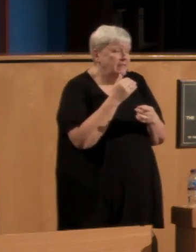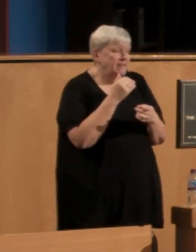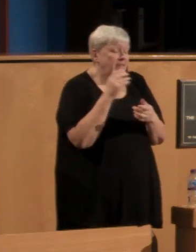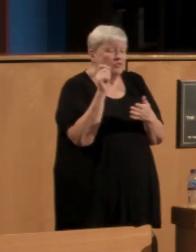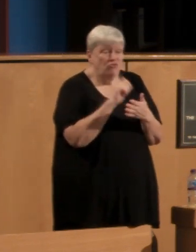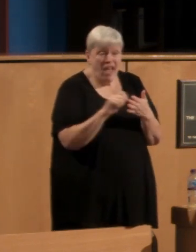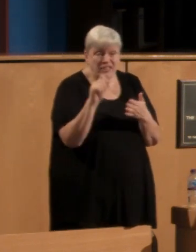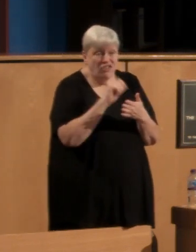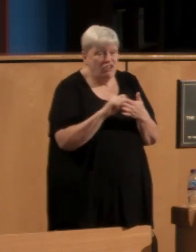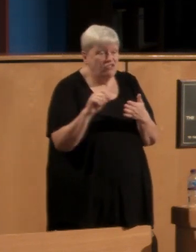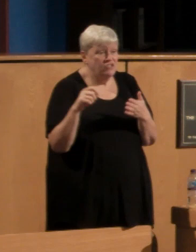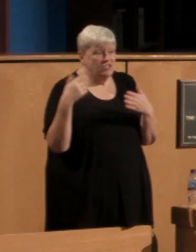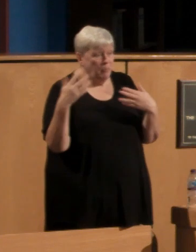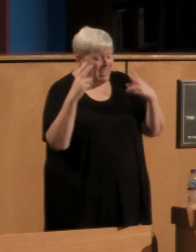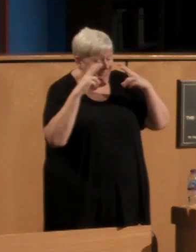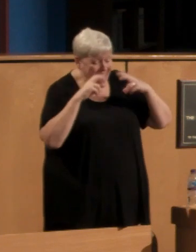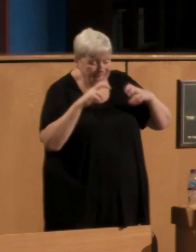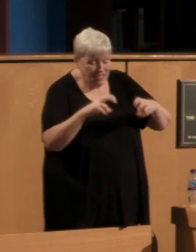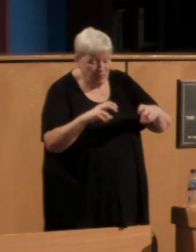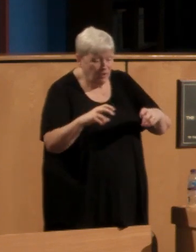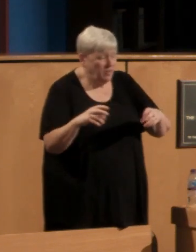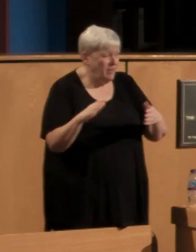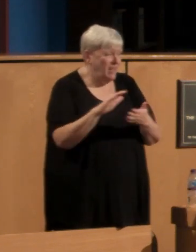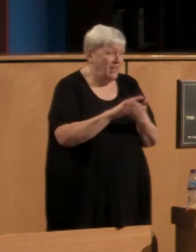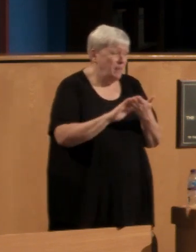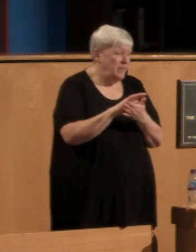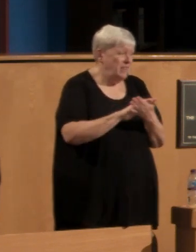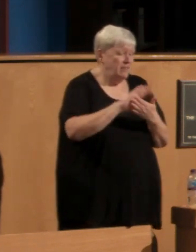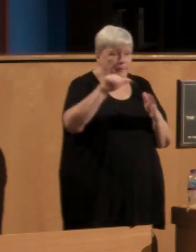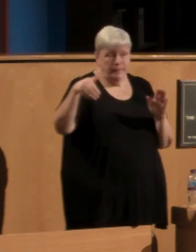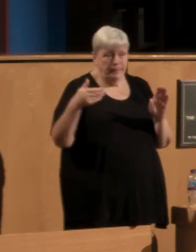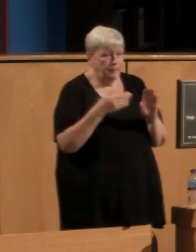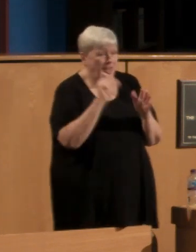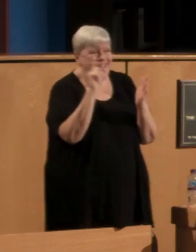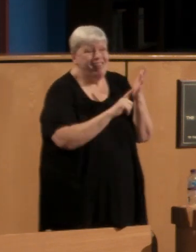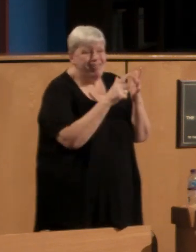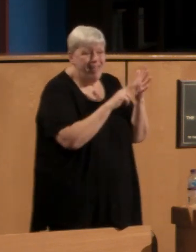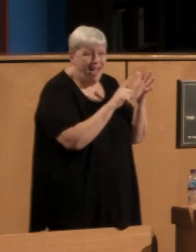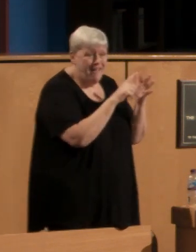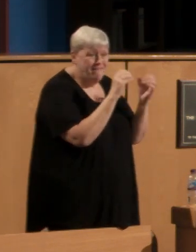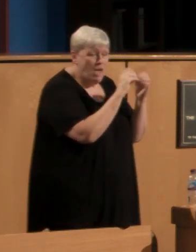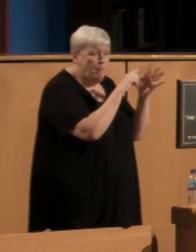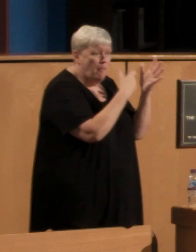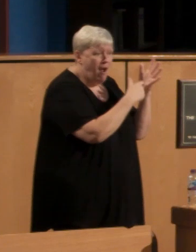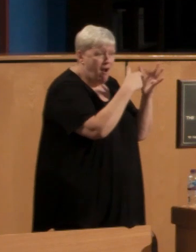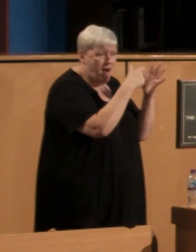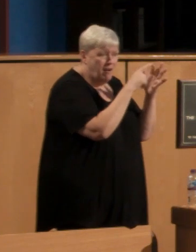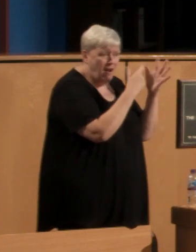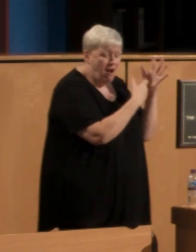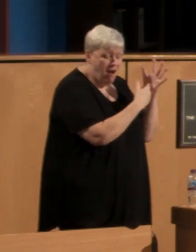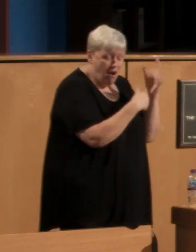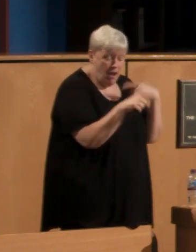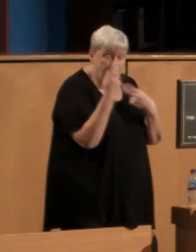writers who have explored I keep coming back to Clive Barker, but Clive Barker is